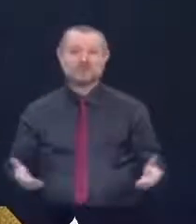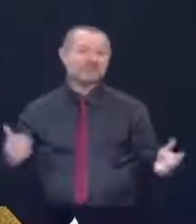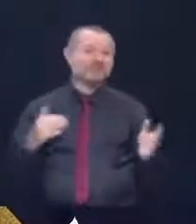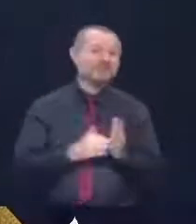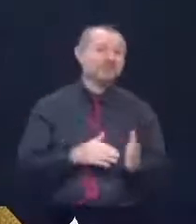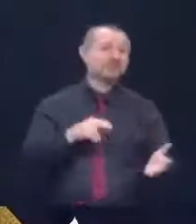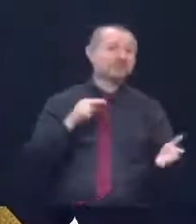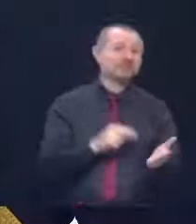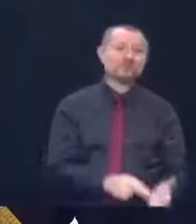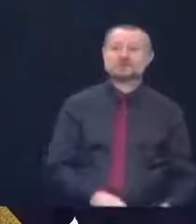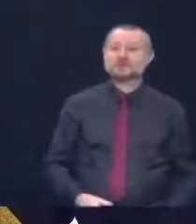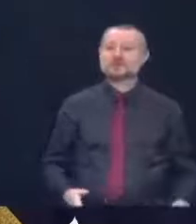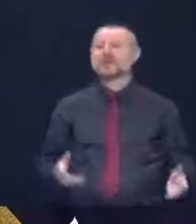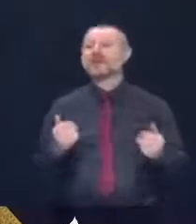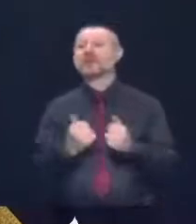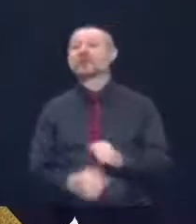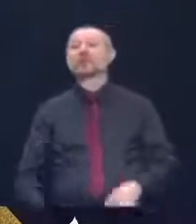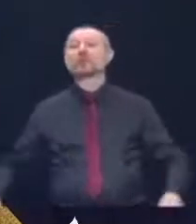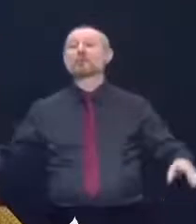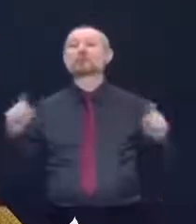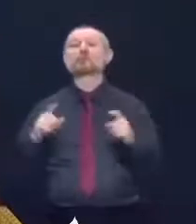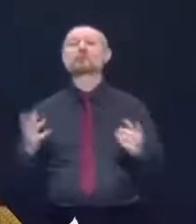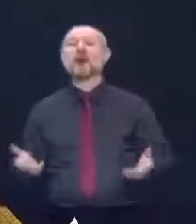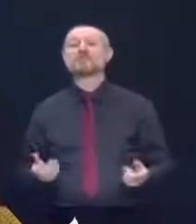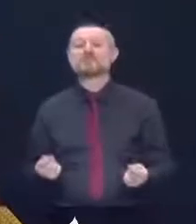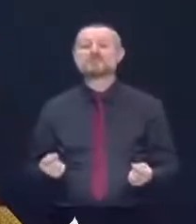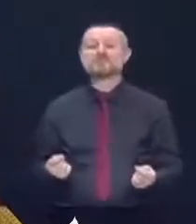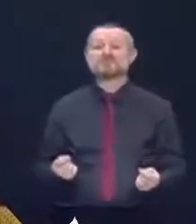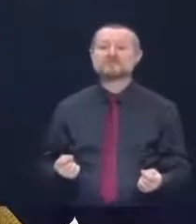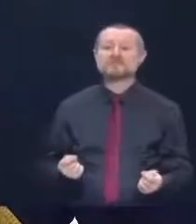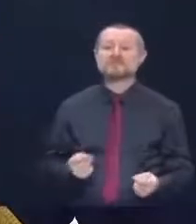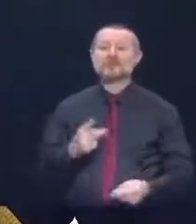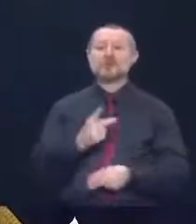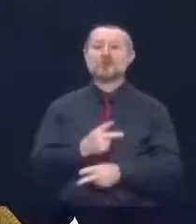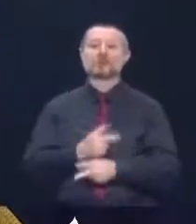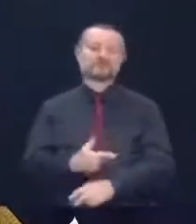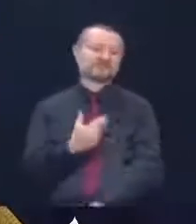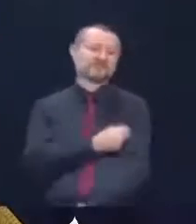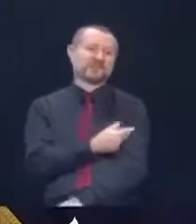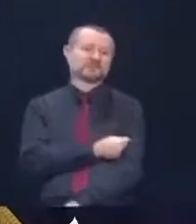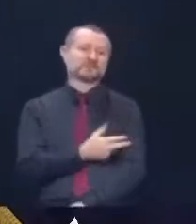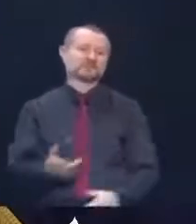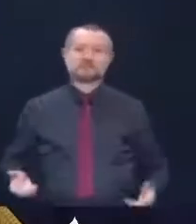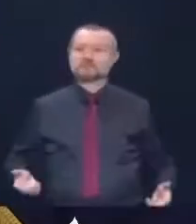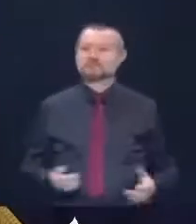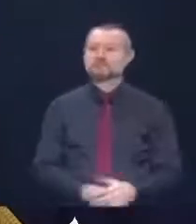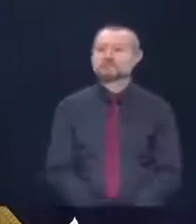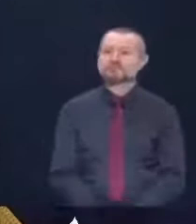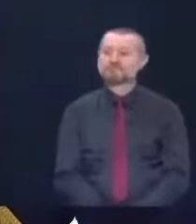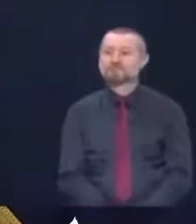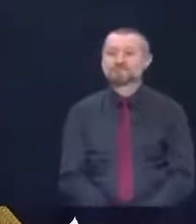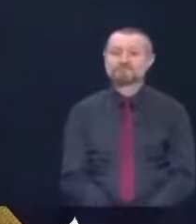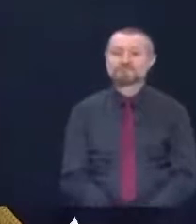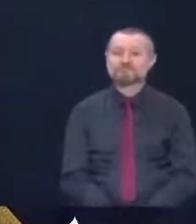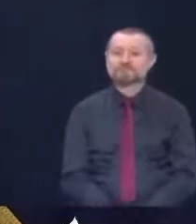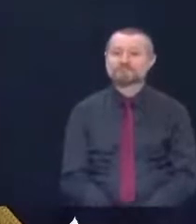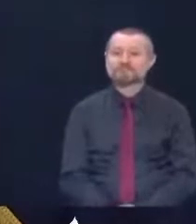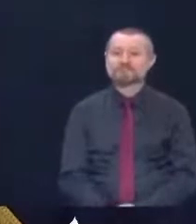are supposed to be doing this new vaccine process, which is going to be